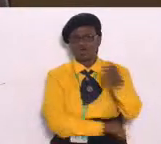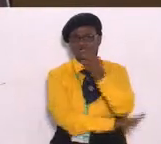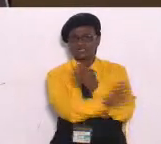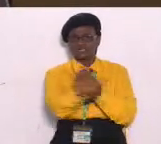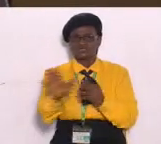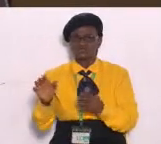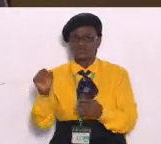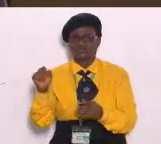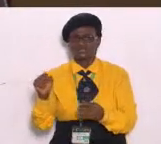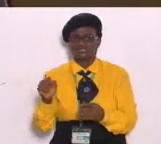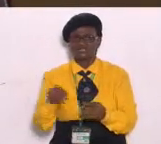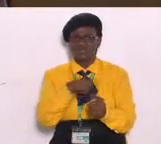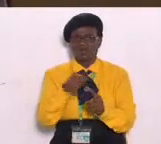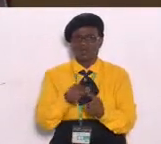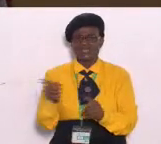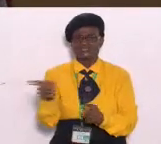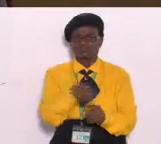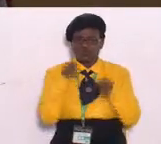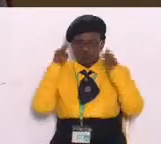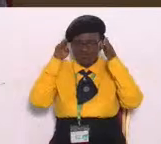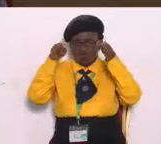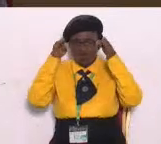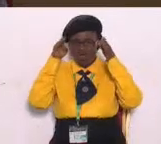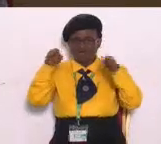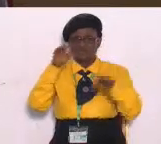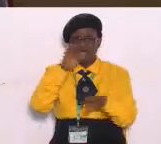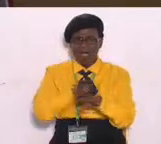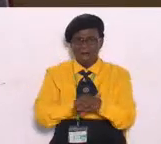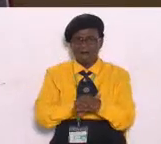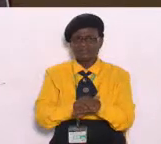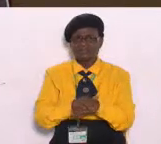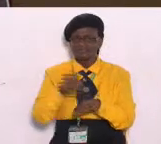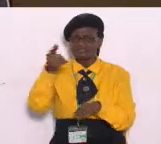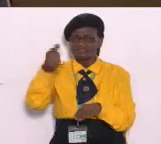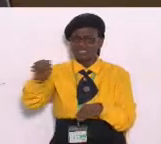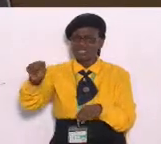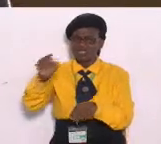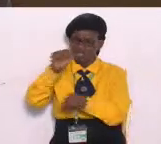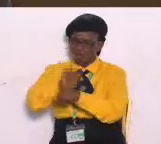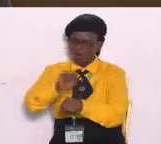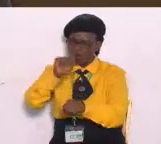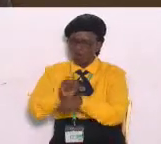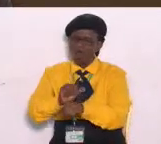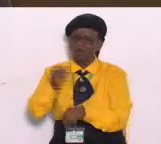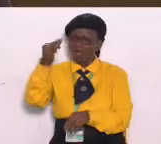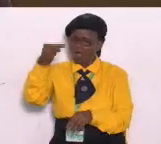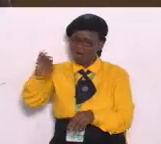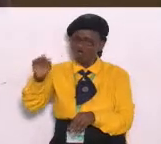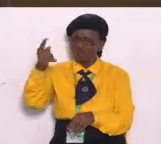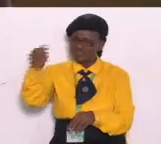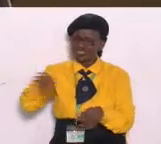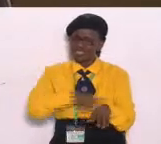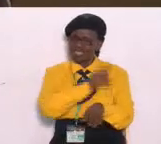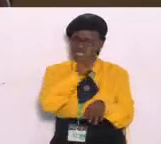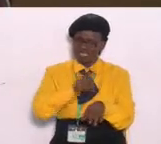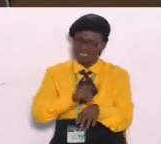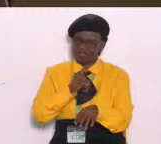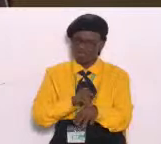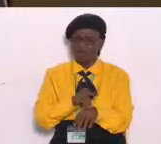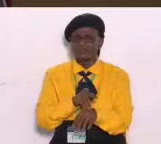When you focus on the work of the kingdom,